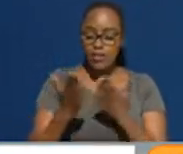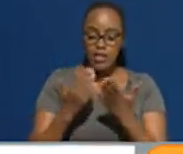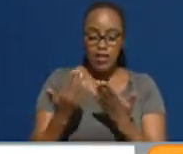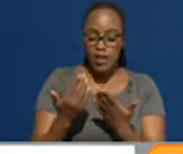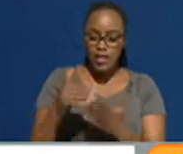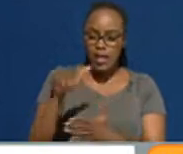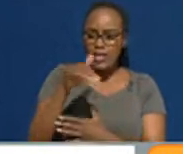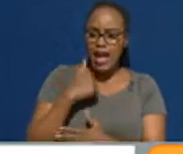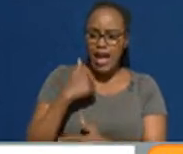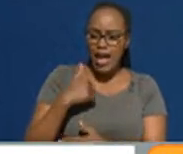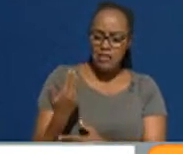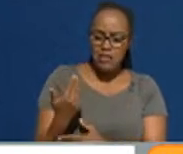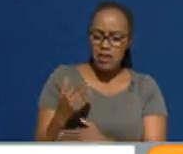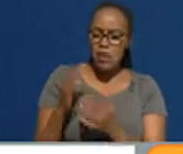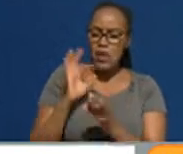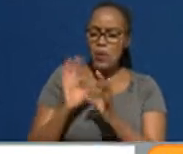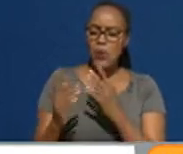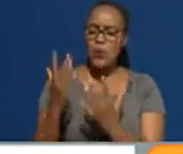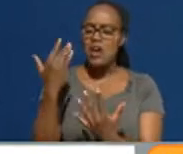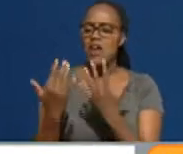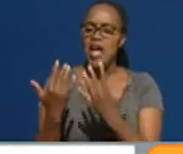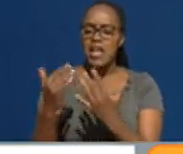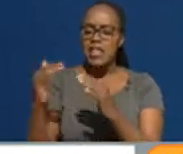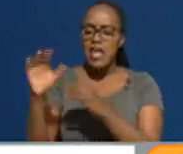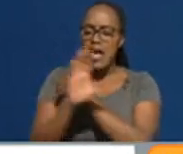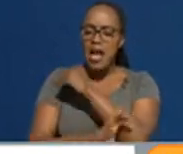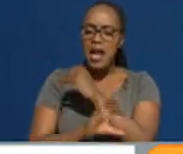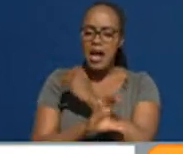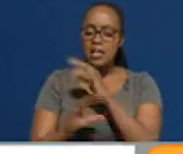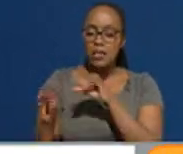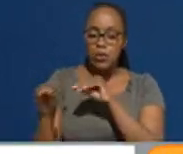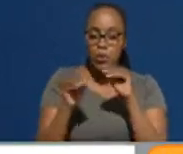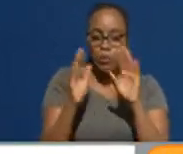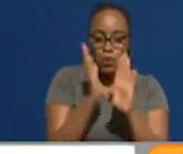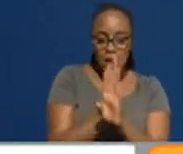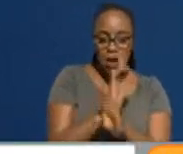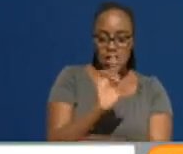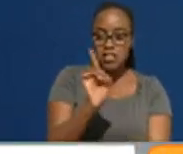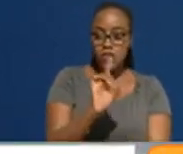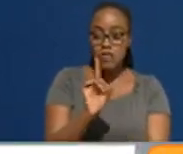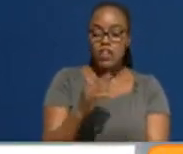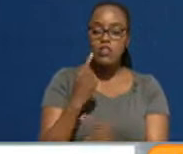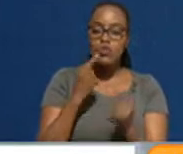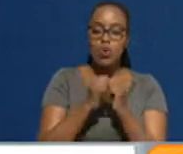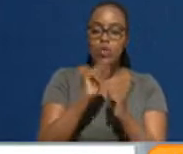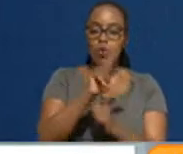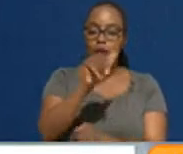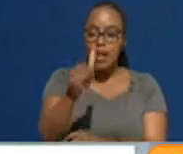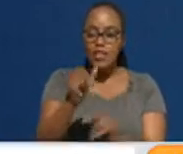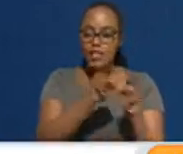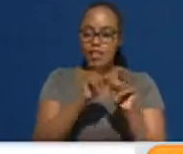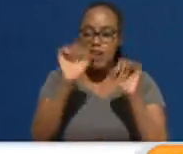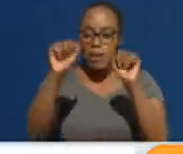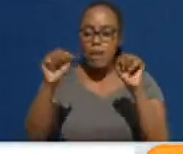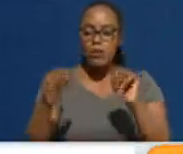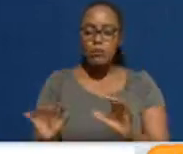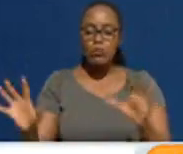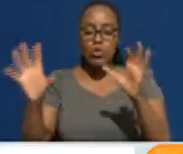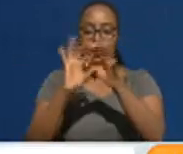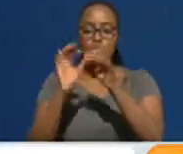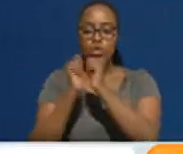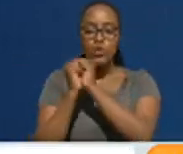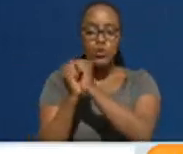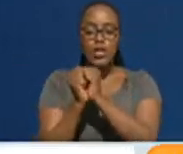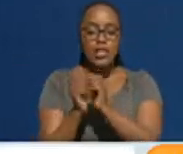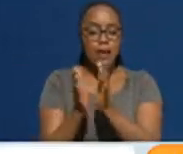no annex that we ban this country and we go elsewhere. That's what I would want those three leaders to do, to talk to each other, to even be able to come together.